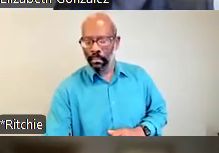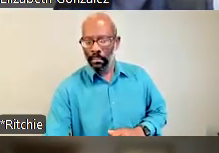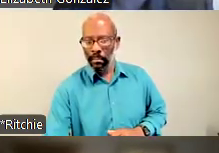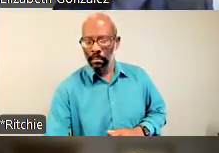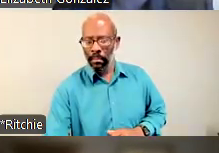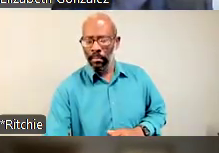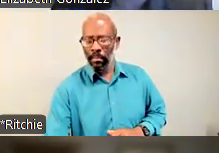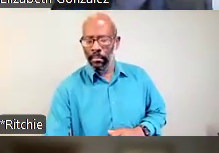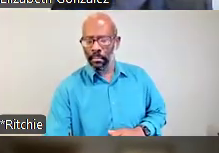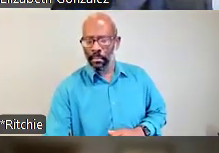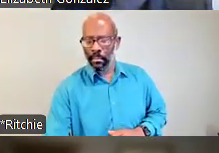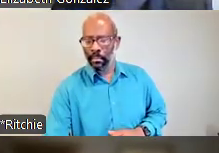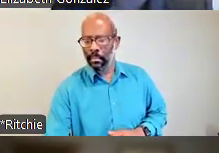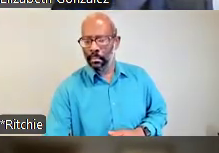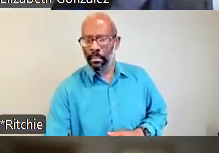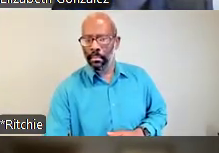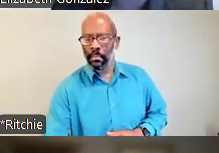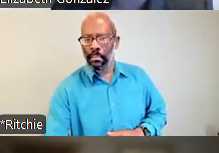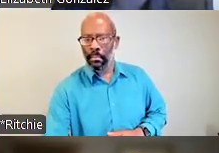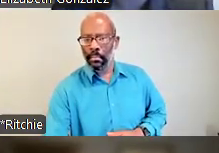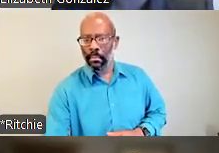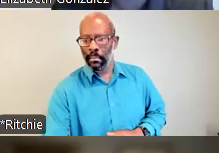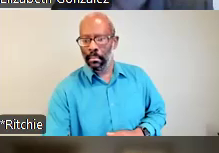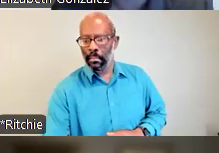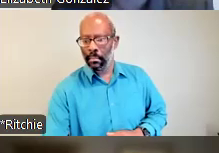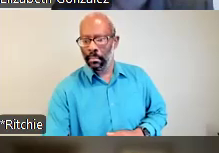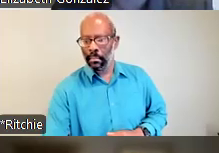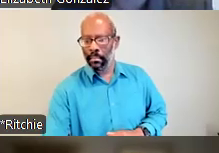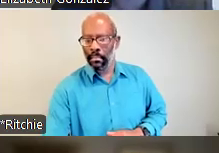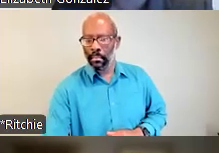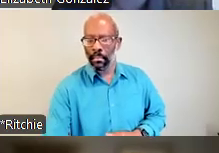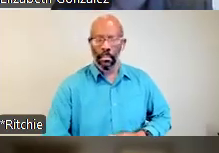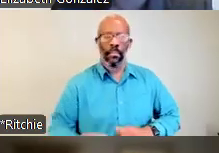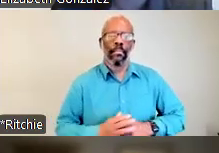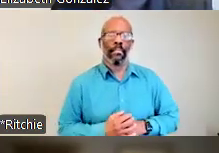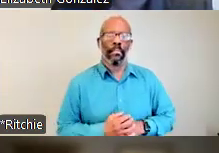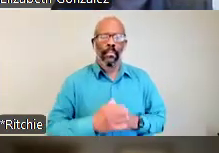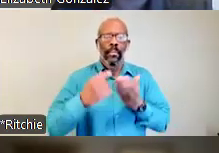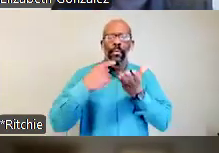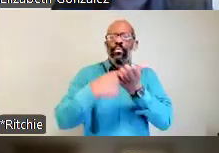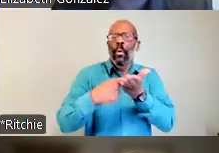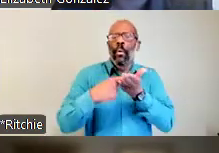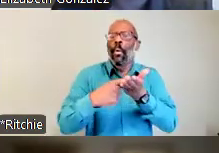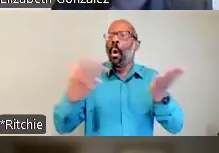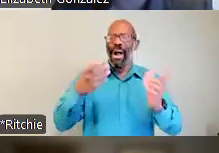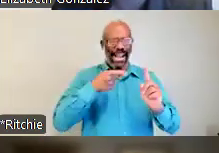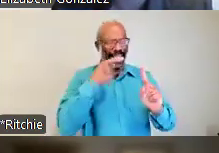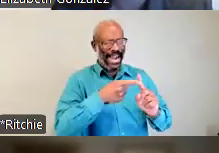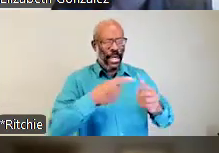that I haven't started talking about the risks and alternatives to bankruptcy quite yet.